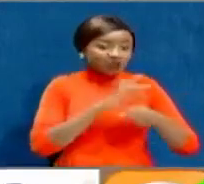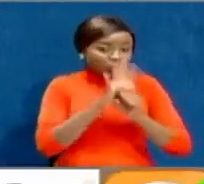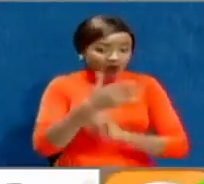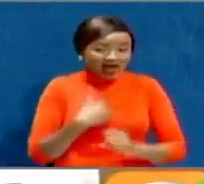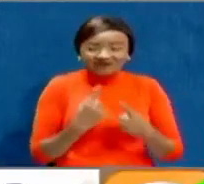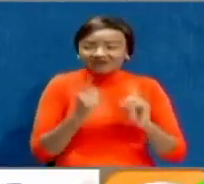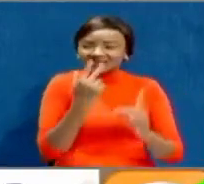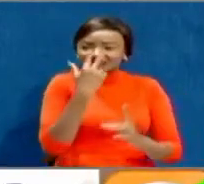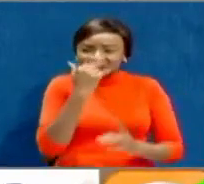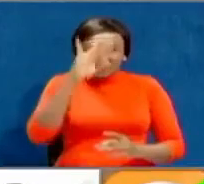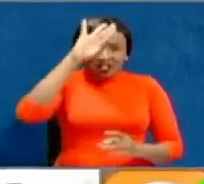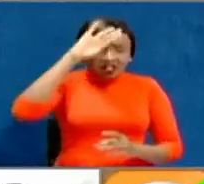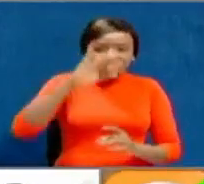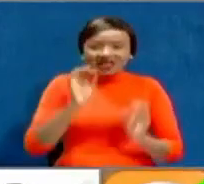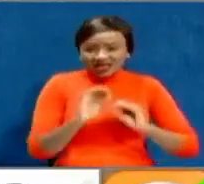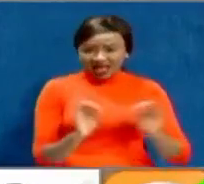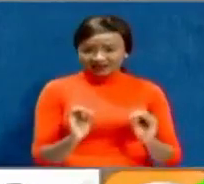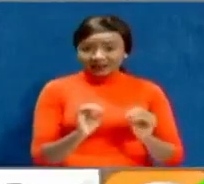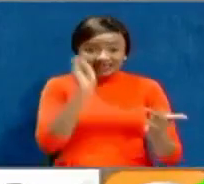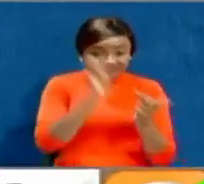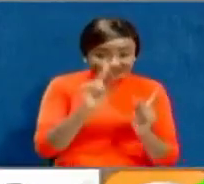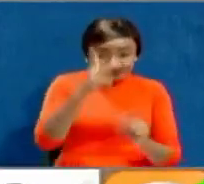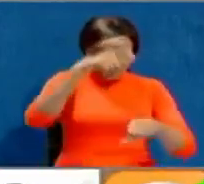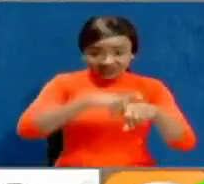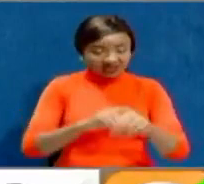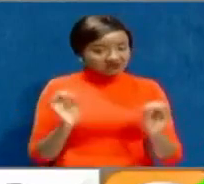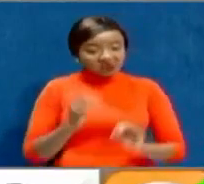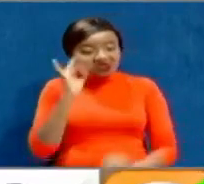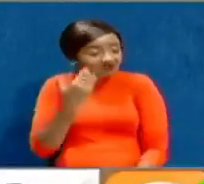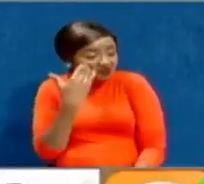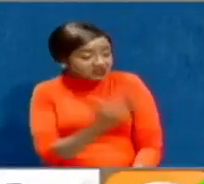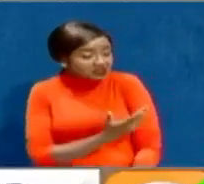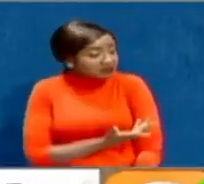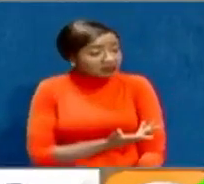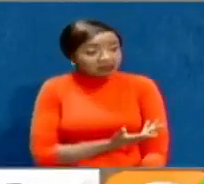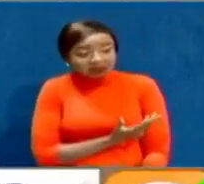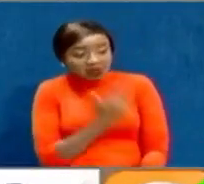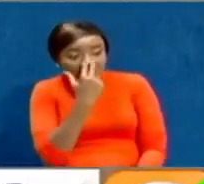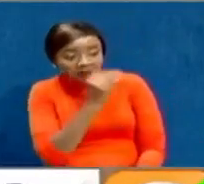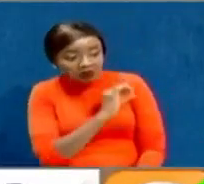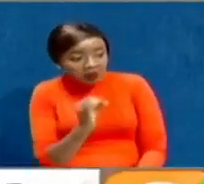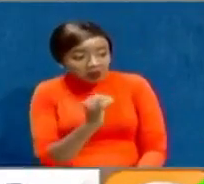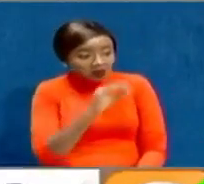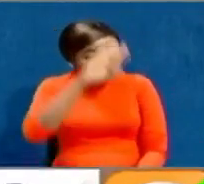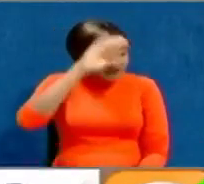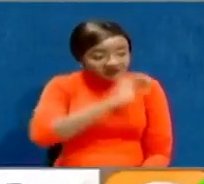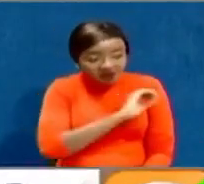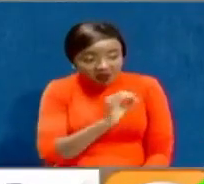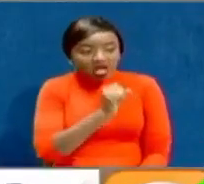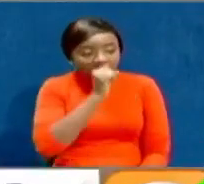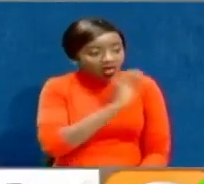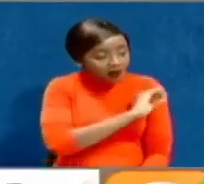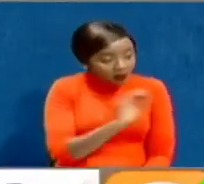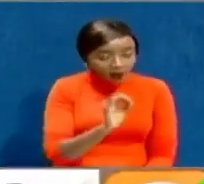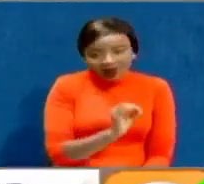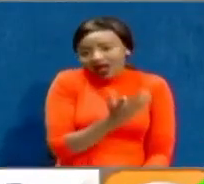be tested for a second time if they don't show signs of infection of the virus. Now, health officials say a number of people are